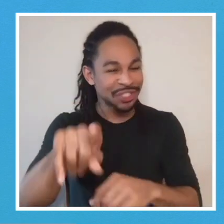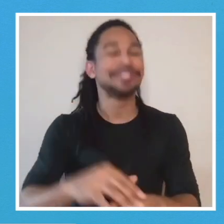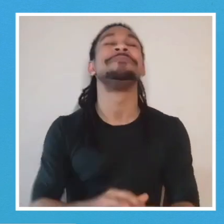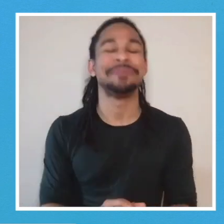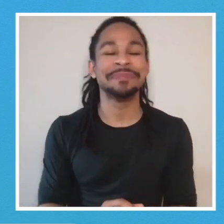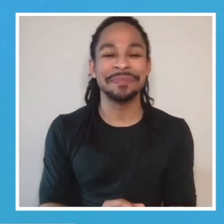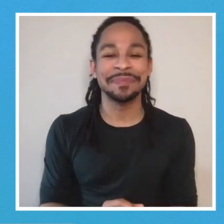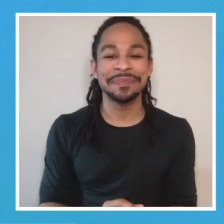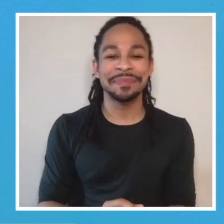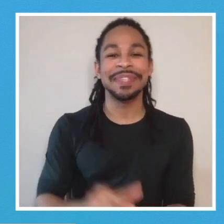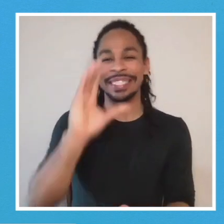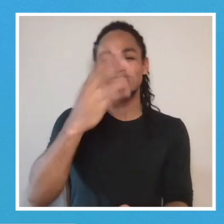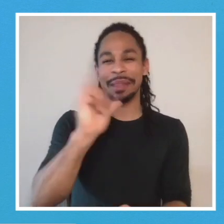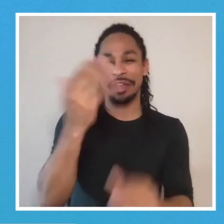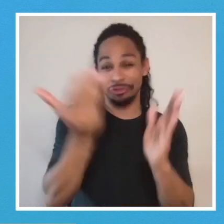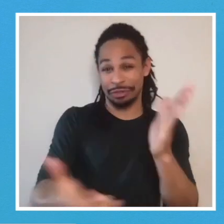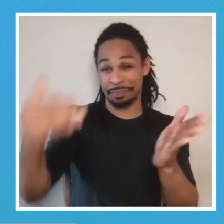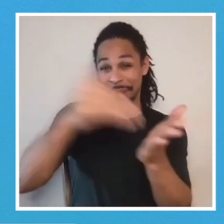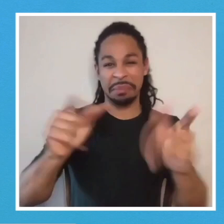I think there's a repeat, but